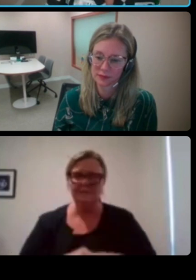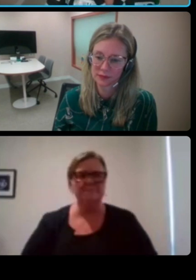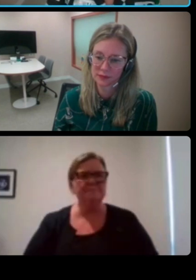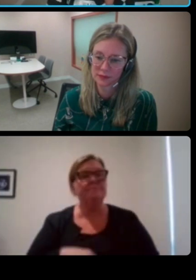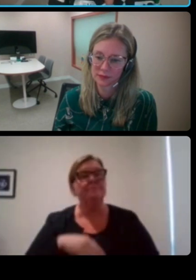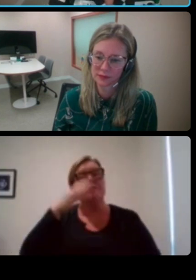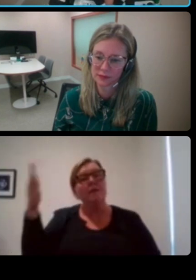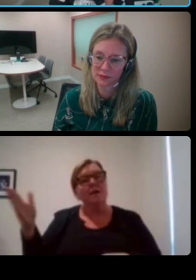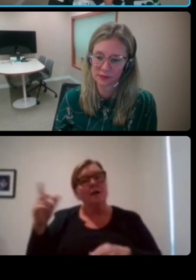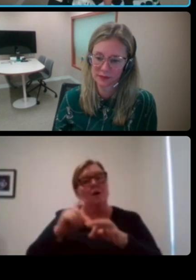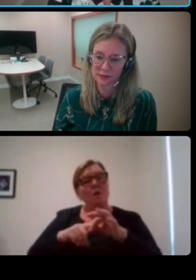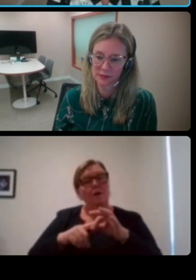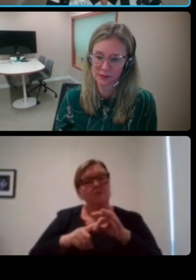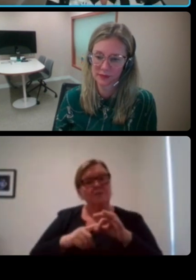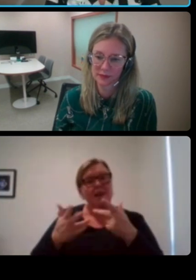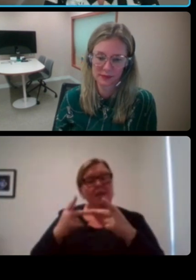a question about